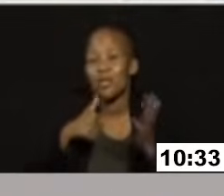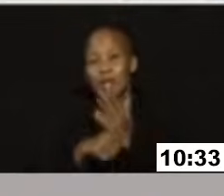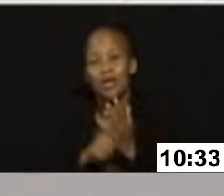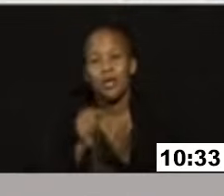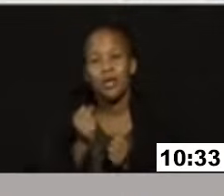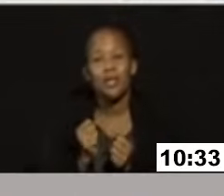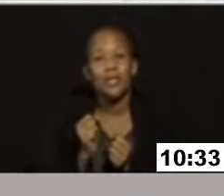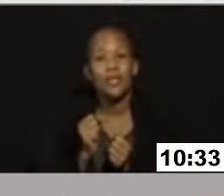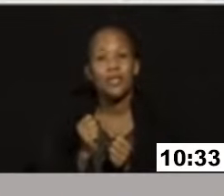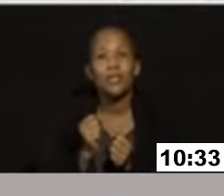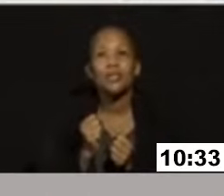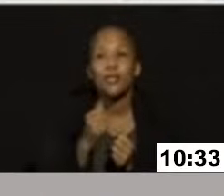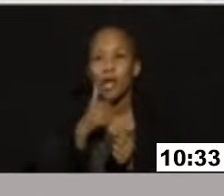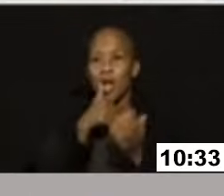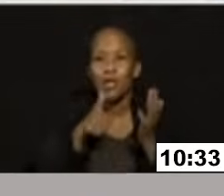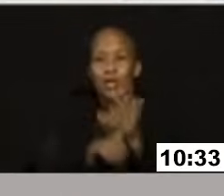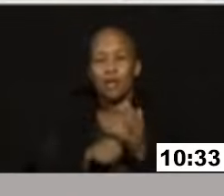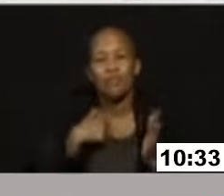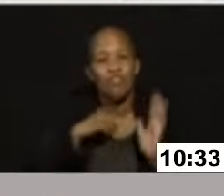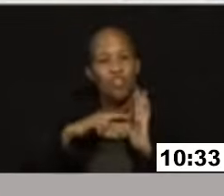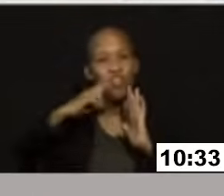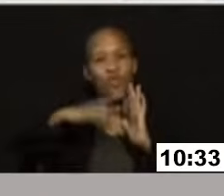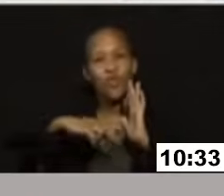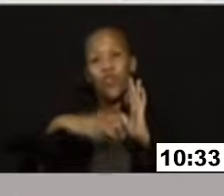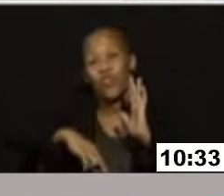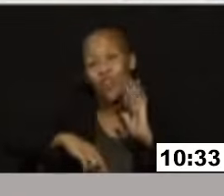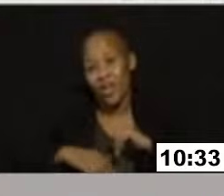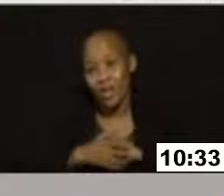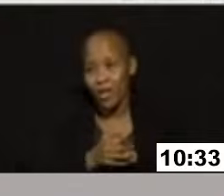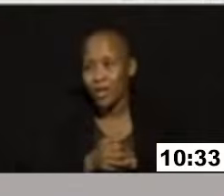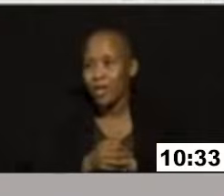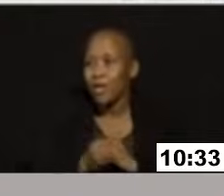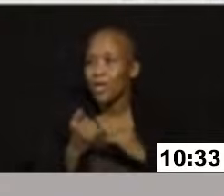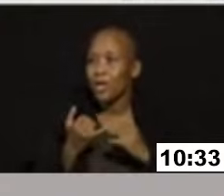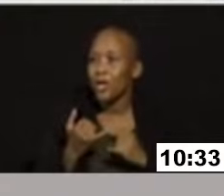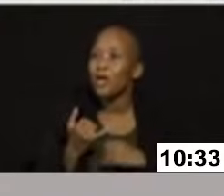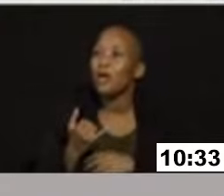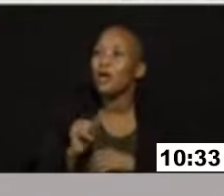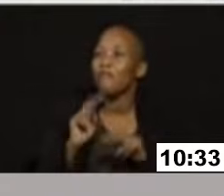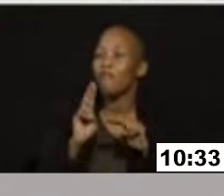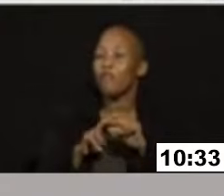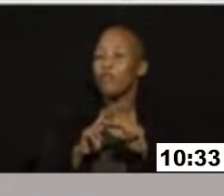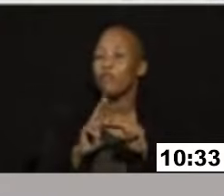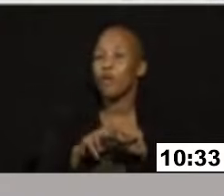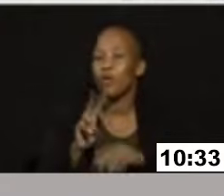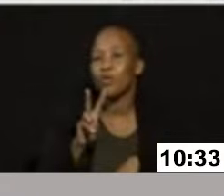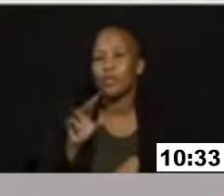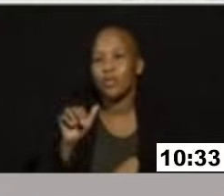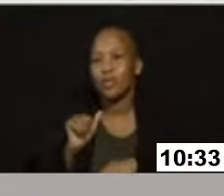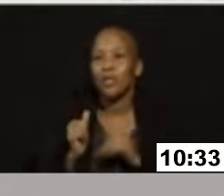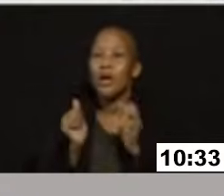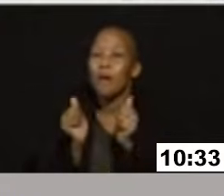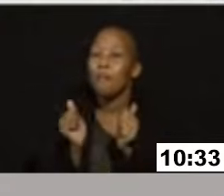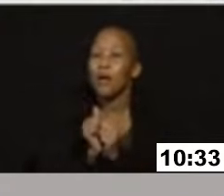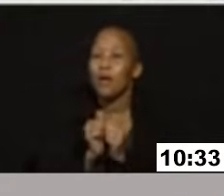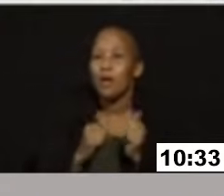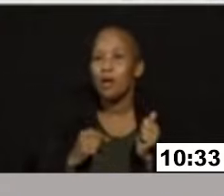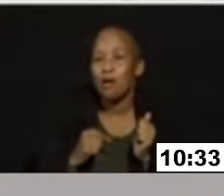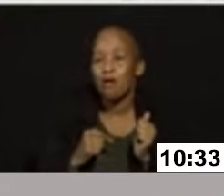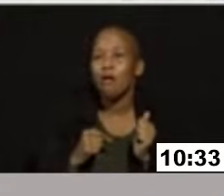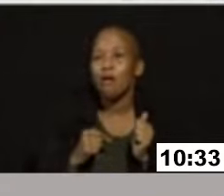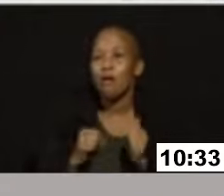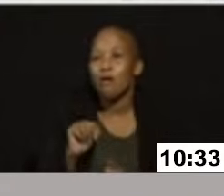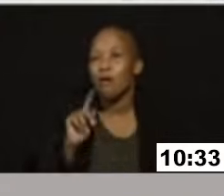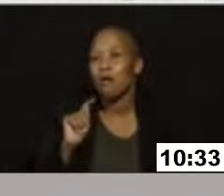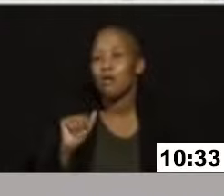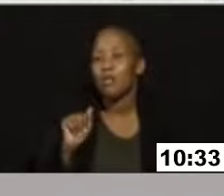read to you, the letter that accompanied the application, Weber Wenzel's letter of 26 February, the partner, Ms. Asmita